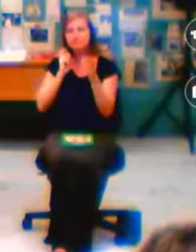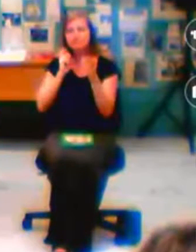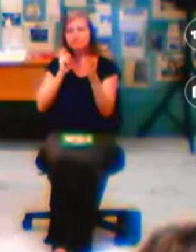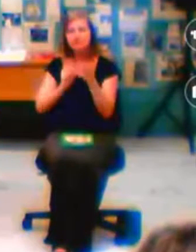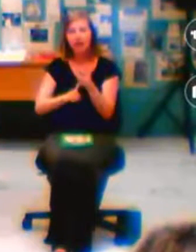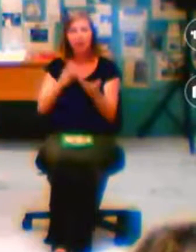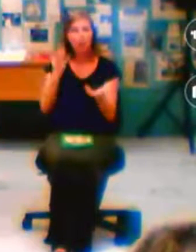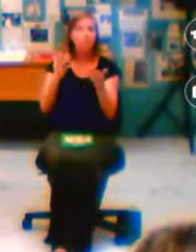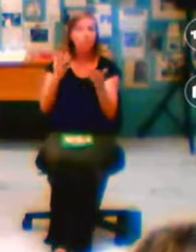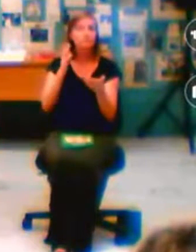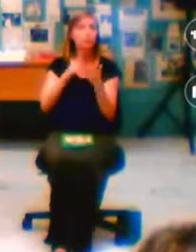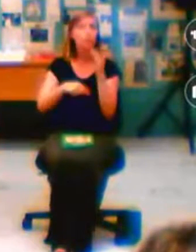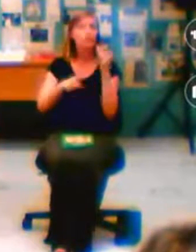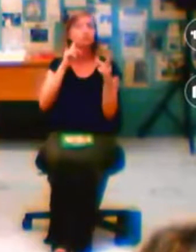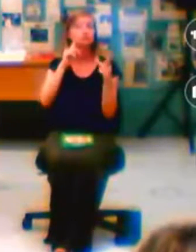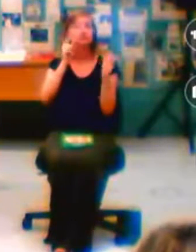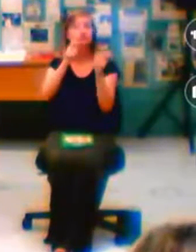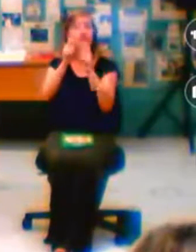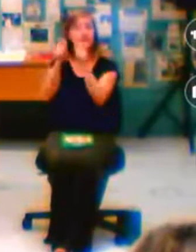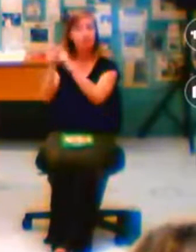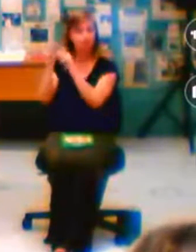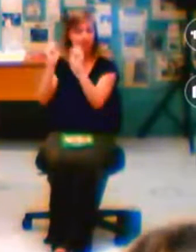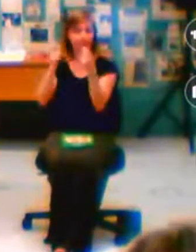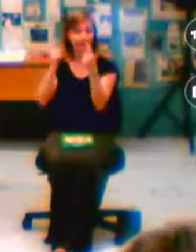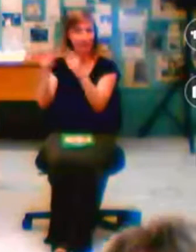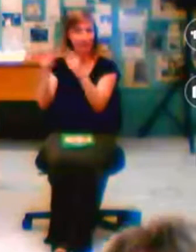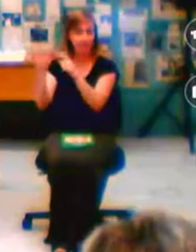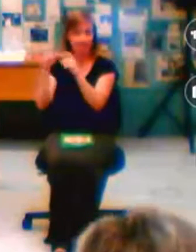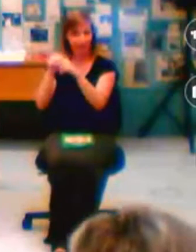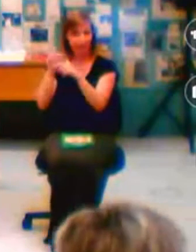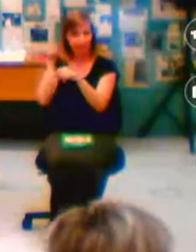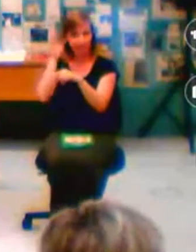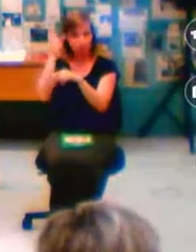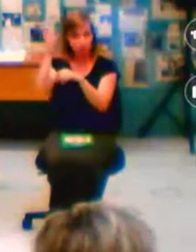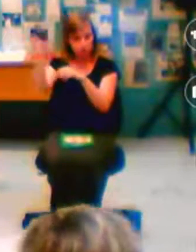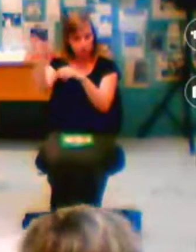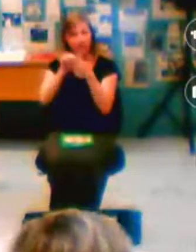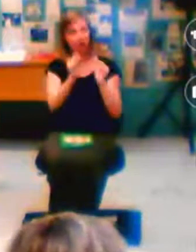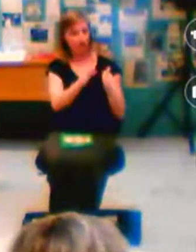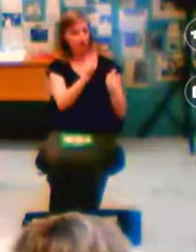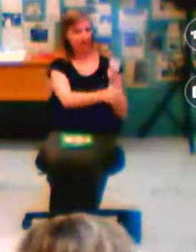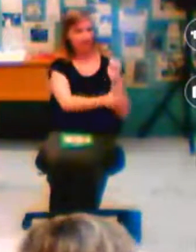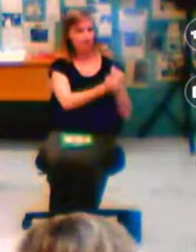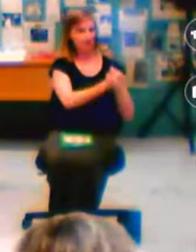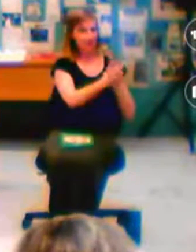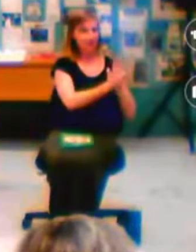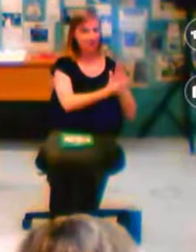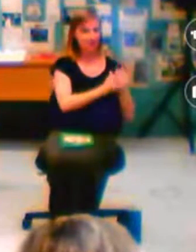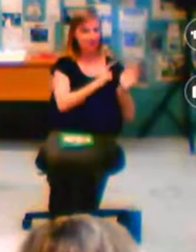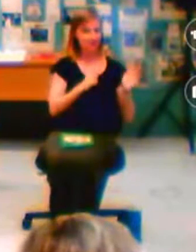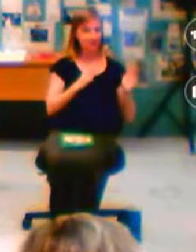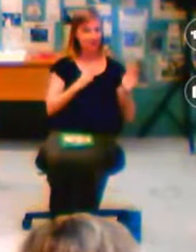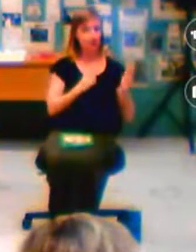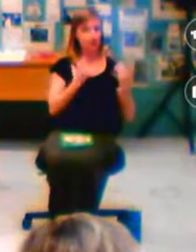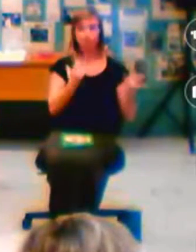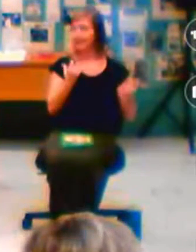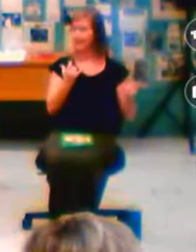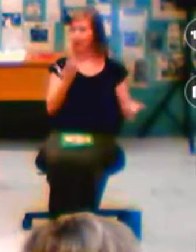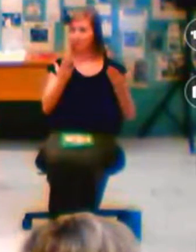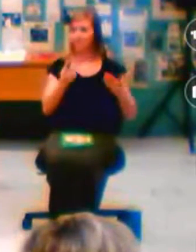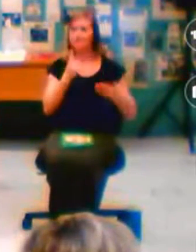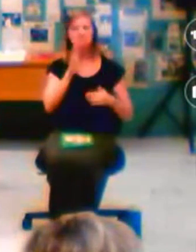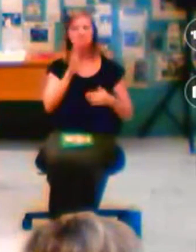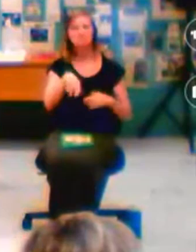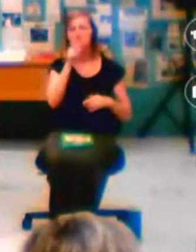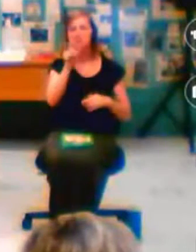easy, you threaten a lawsuit and it's kept the same as it is now. What I don't know and can't tell you is what changes